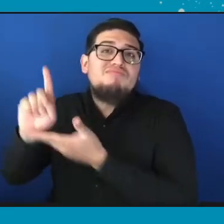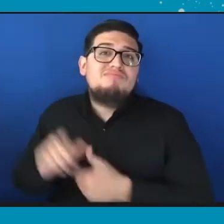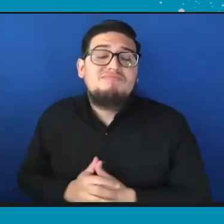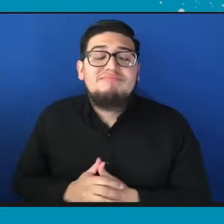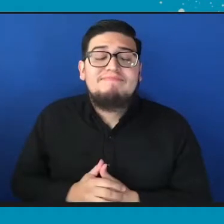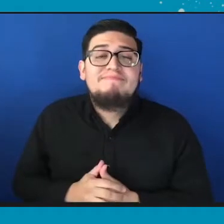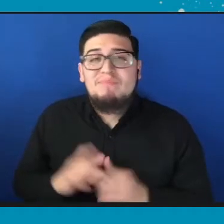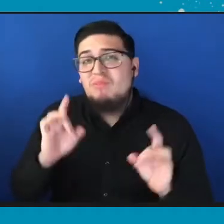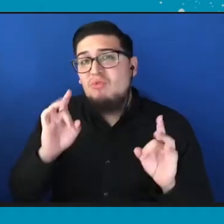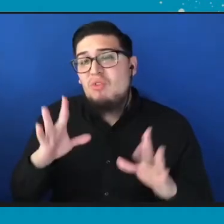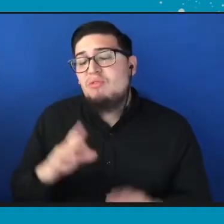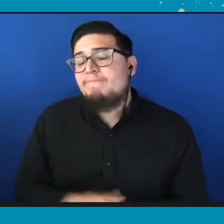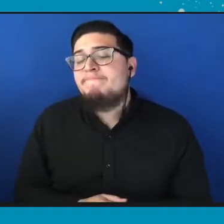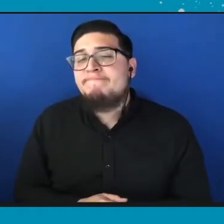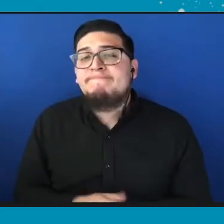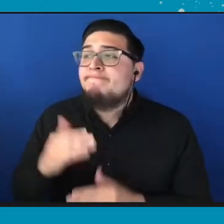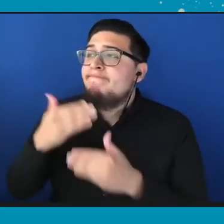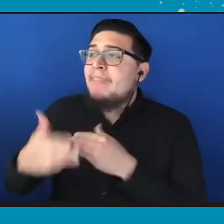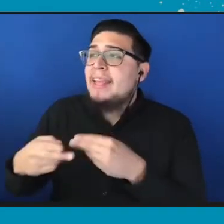Next slide.